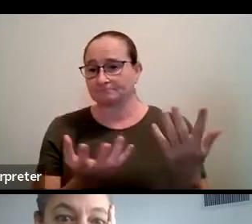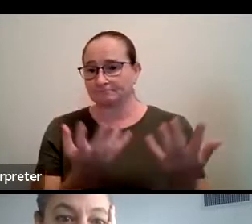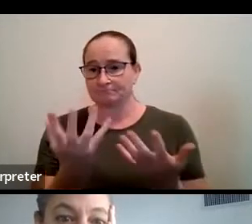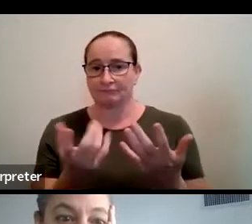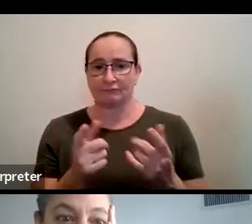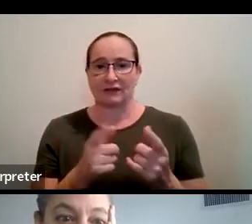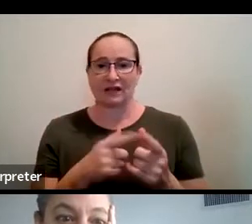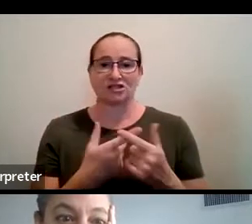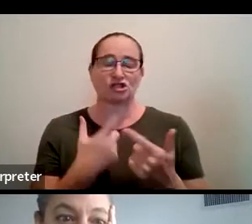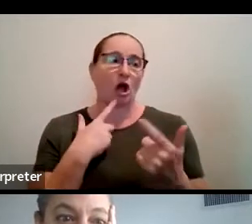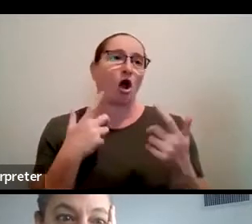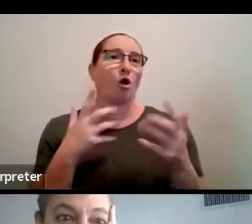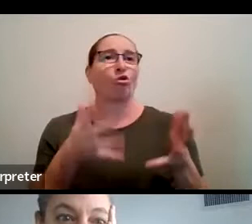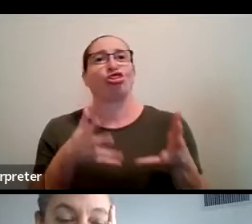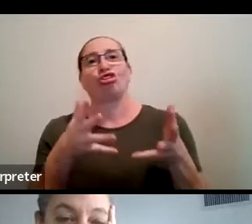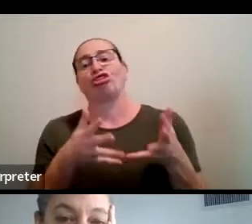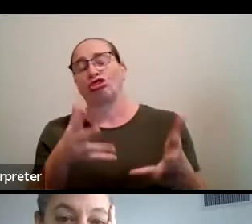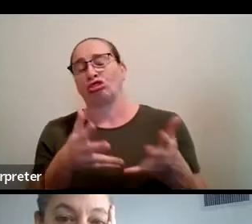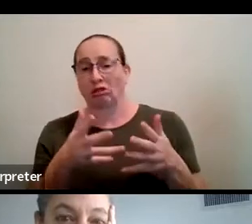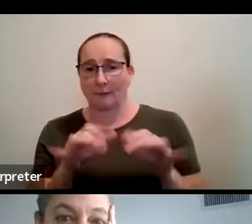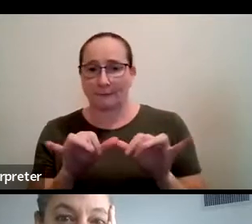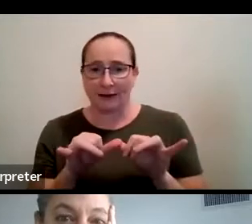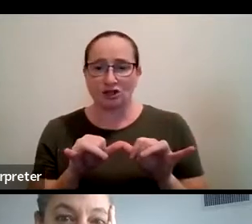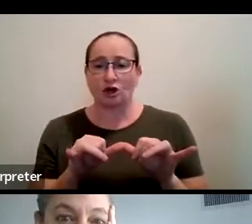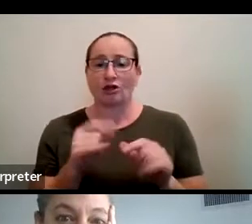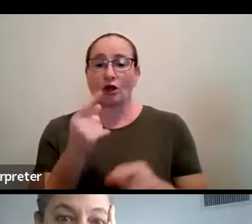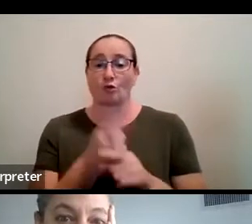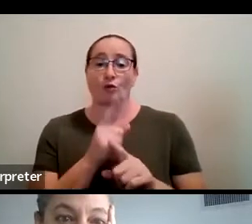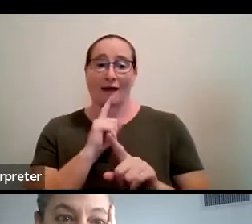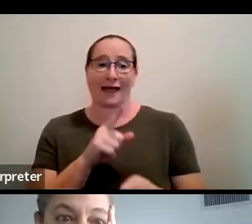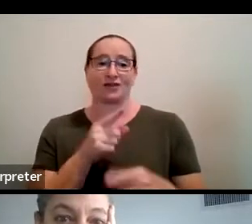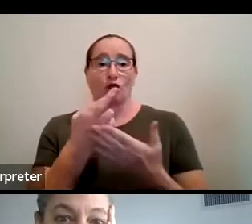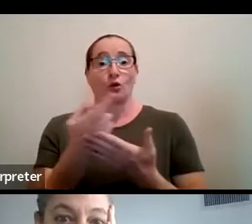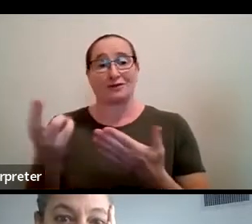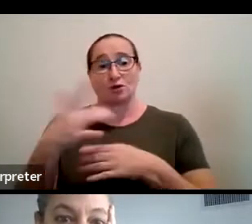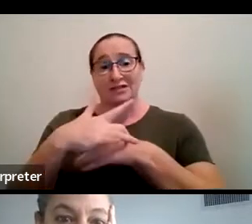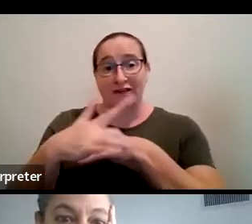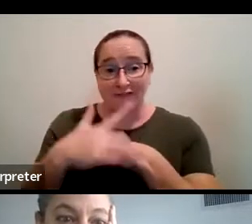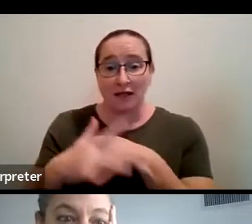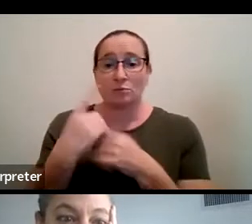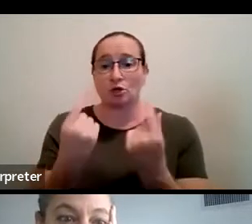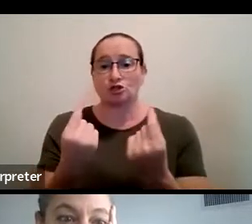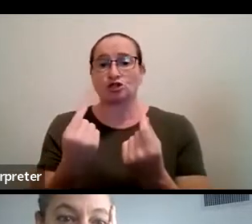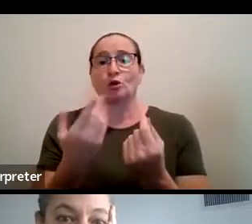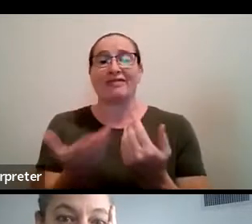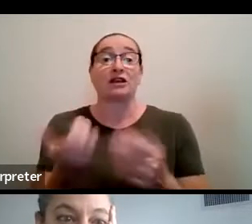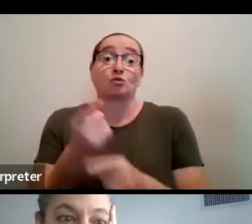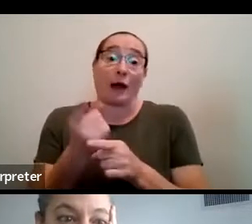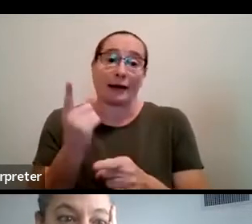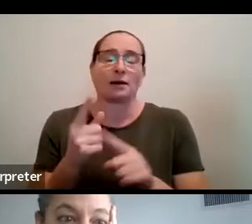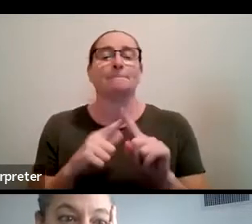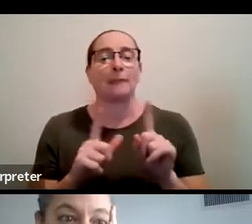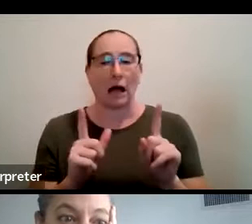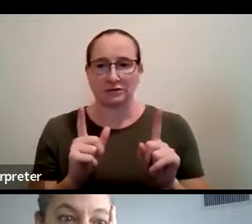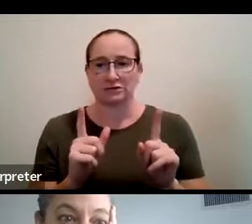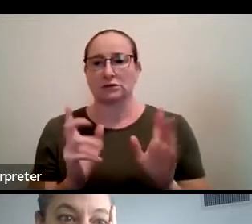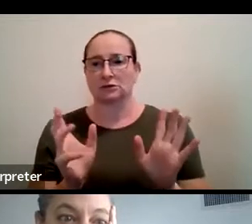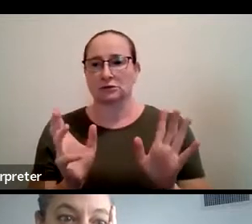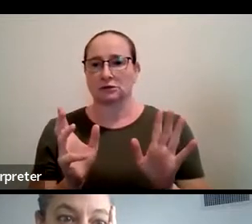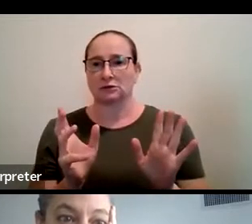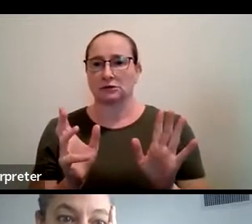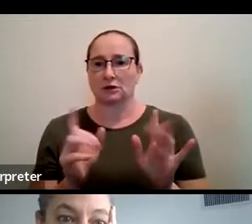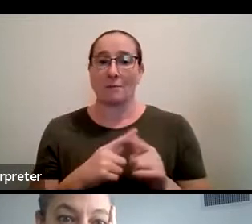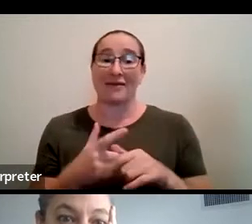on measures. The right answer is, of course, that the resources are available to do things right. But on